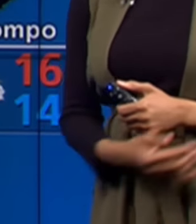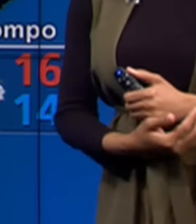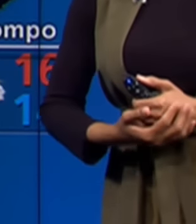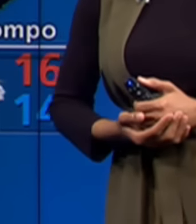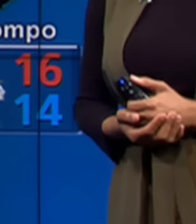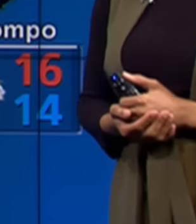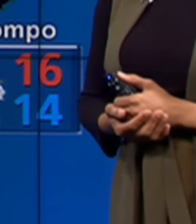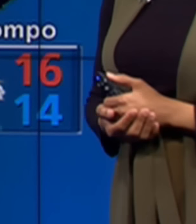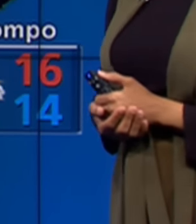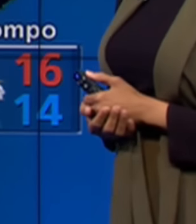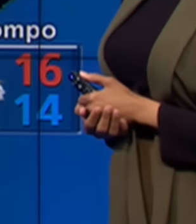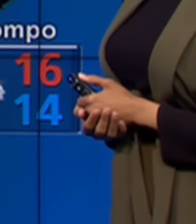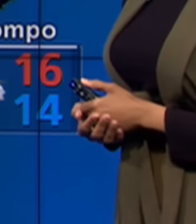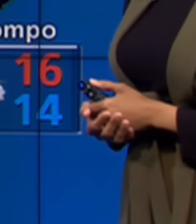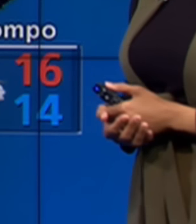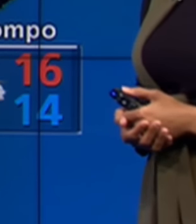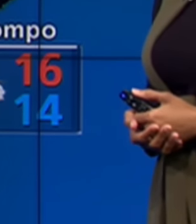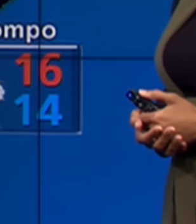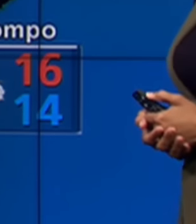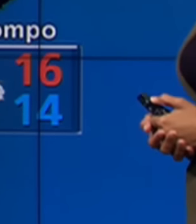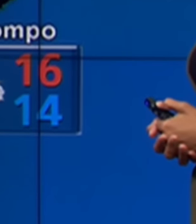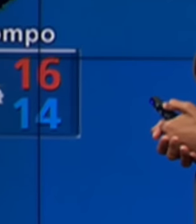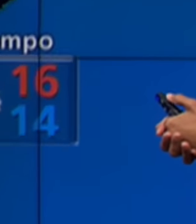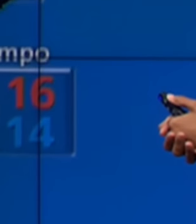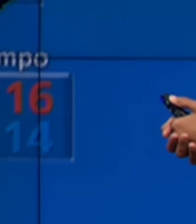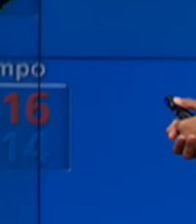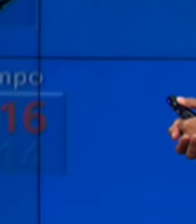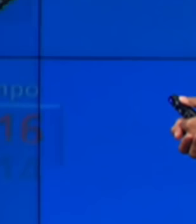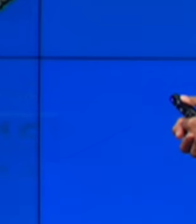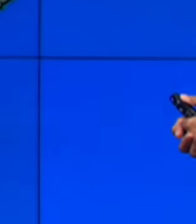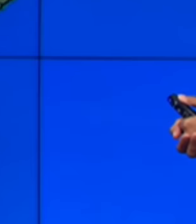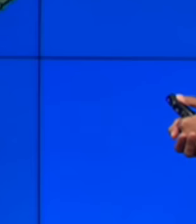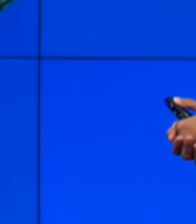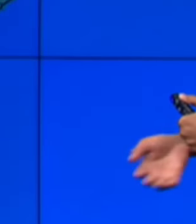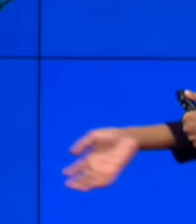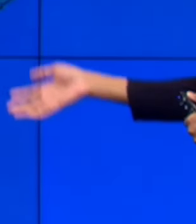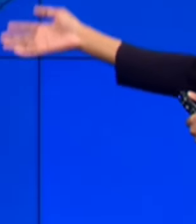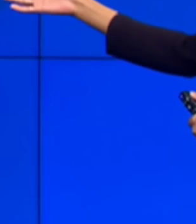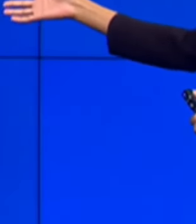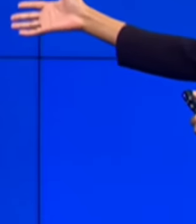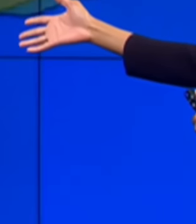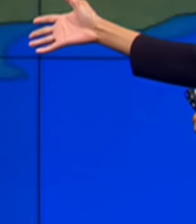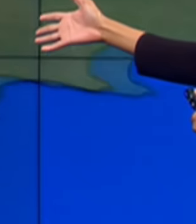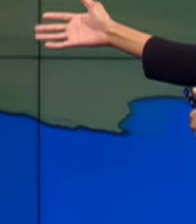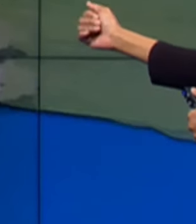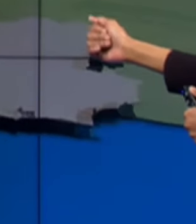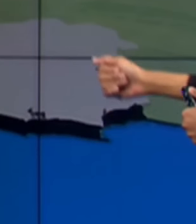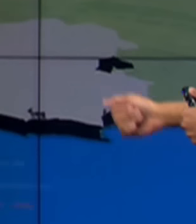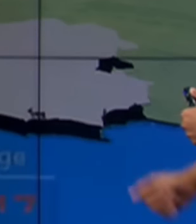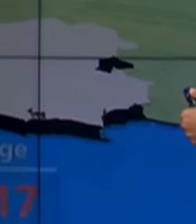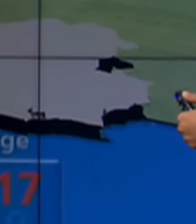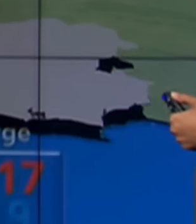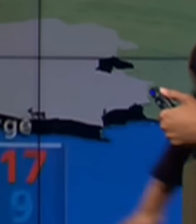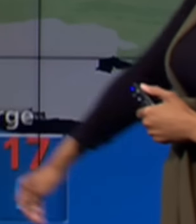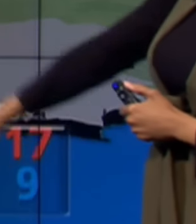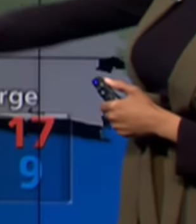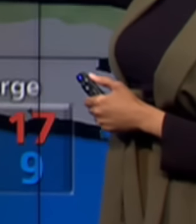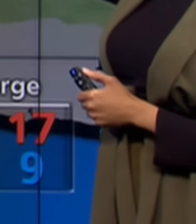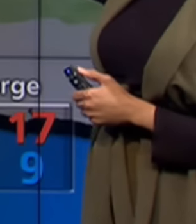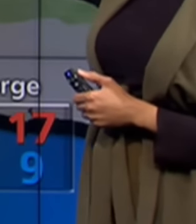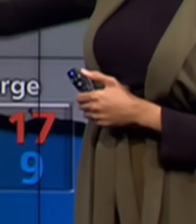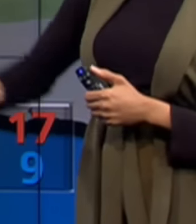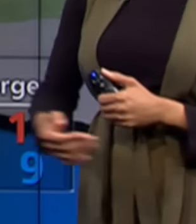le gone go itemogela pula go tla nna tsididi mo mosong ka digata di le 5 go ya go di le 10 mo Thapameng re belela mo provinceng ya Western Cape fa